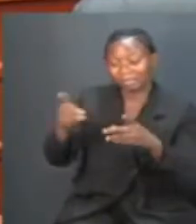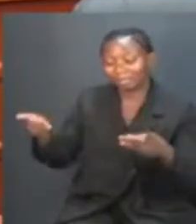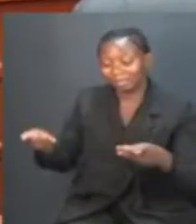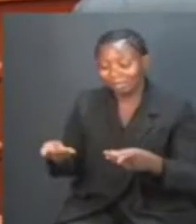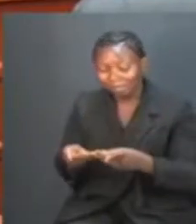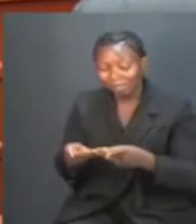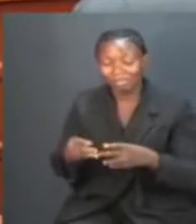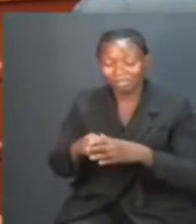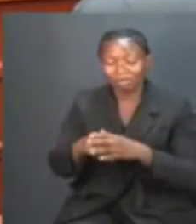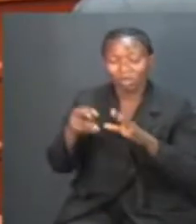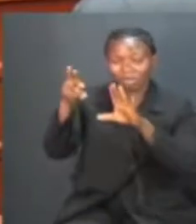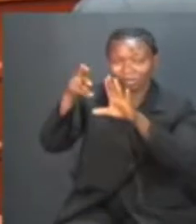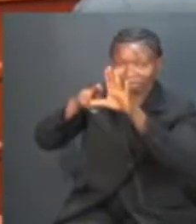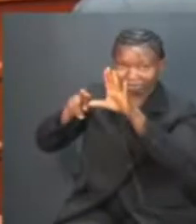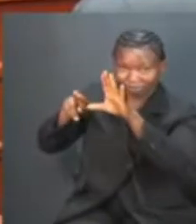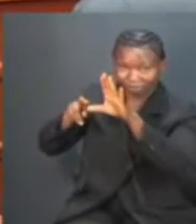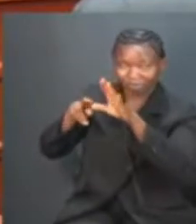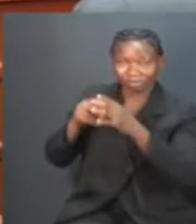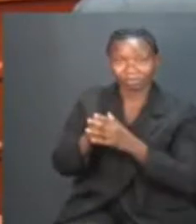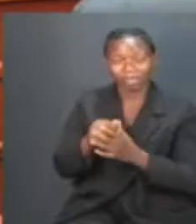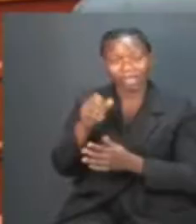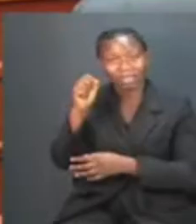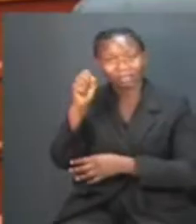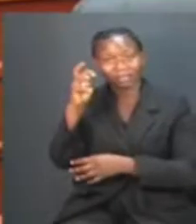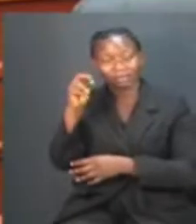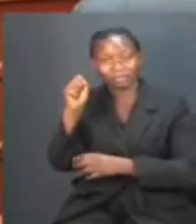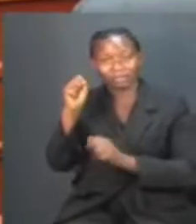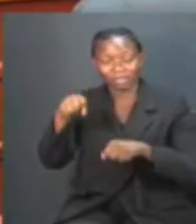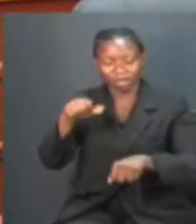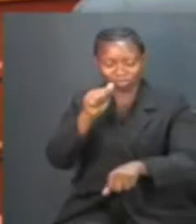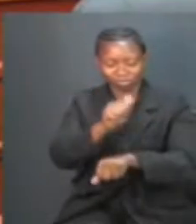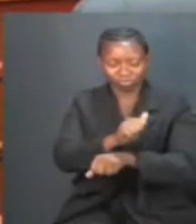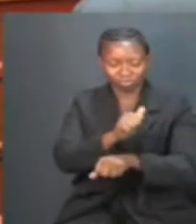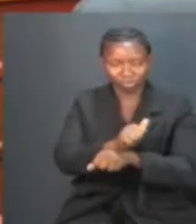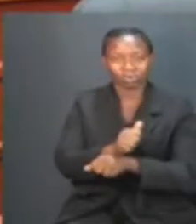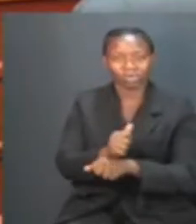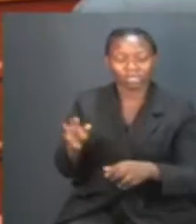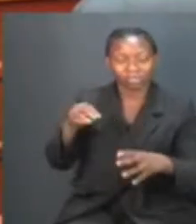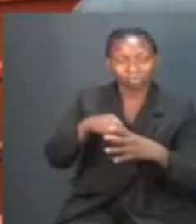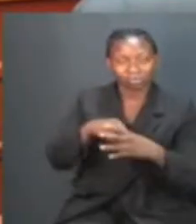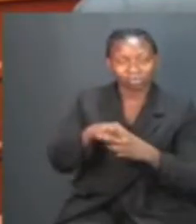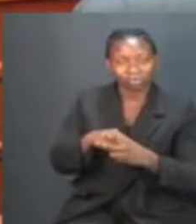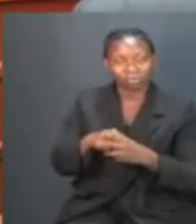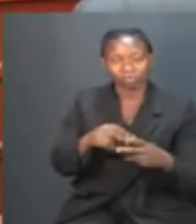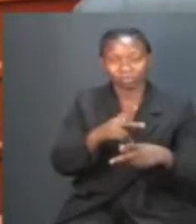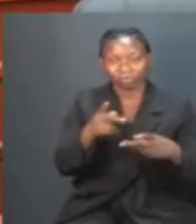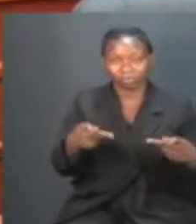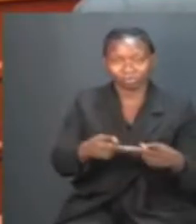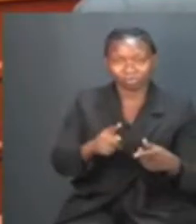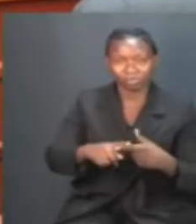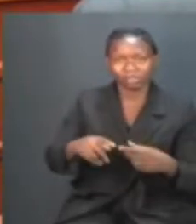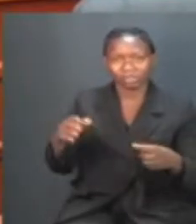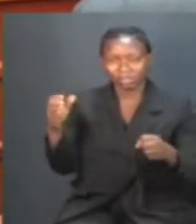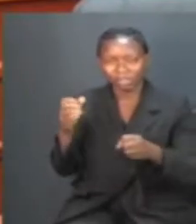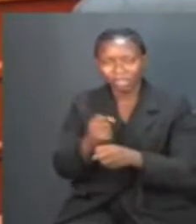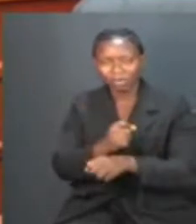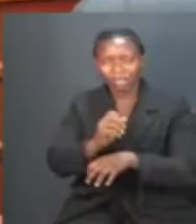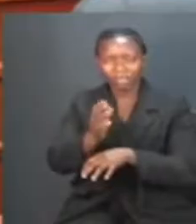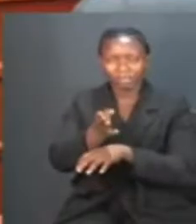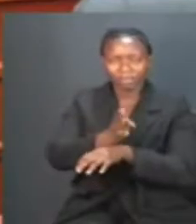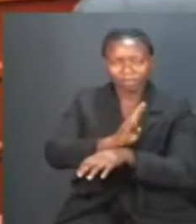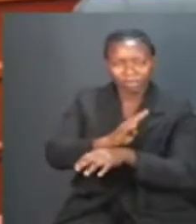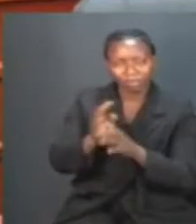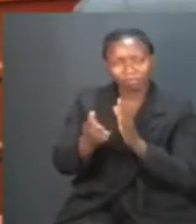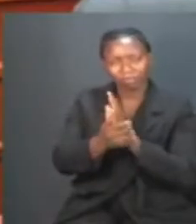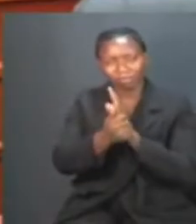the regions, so that SMEs can walk into these clinics to get entrepreneurial skills,